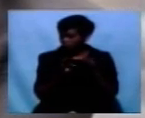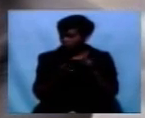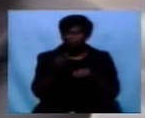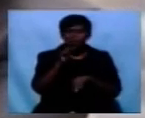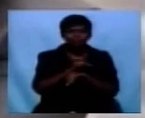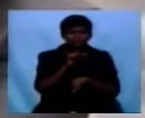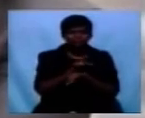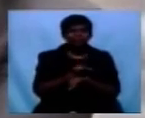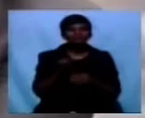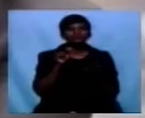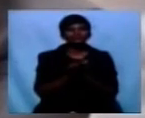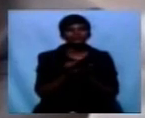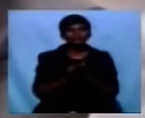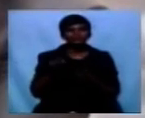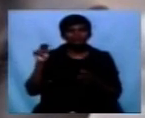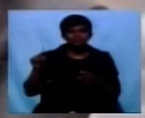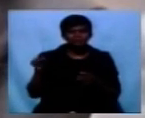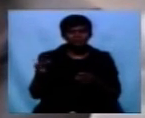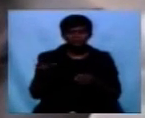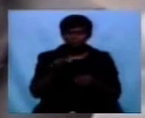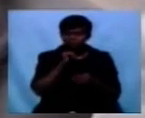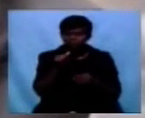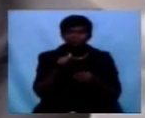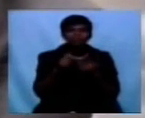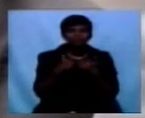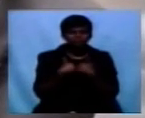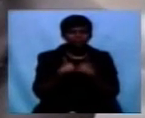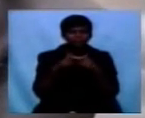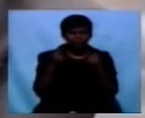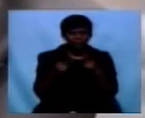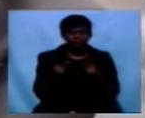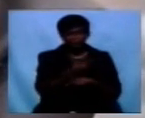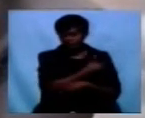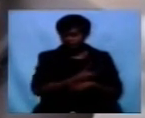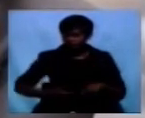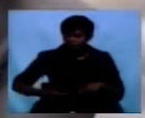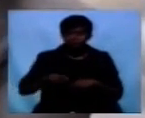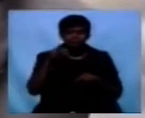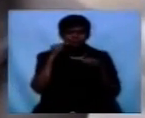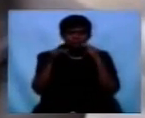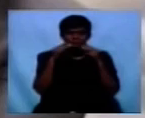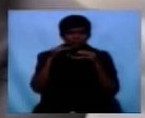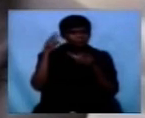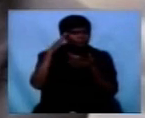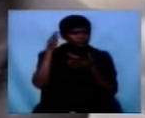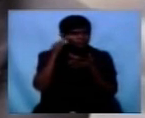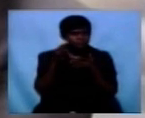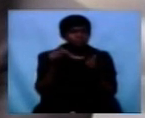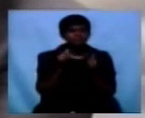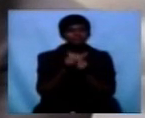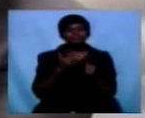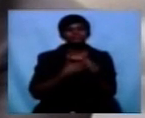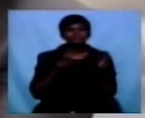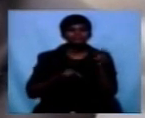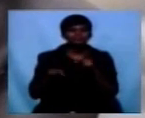of Lusaka Ndola dual carriageway does not take off, this is a serious message even to the permanent secretary and the staff.